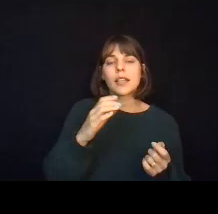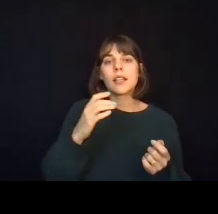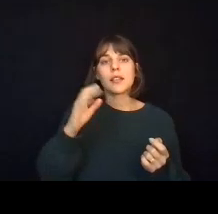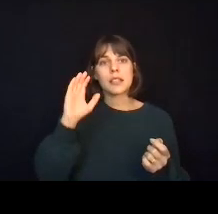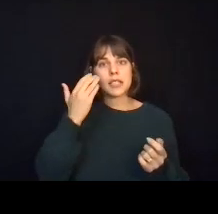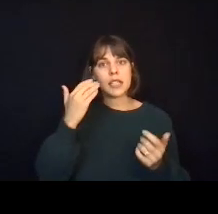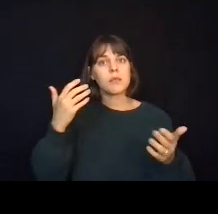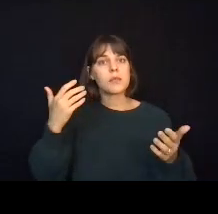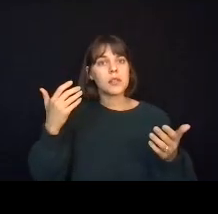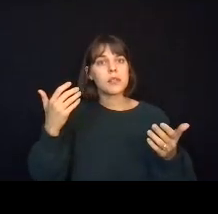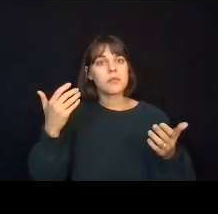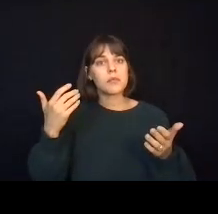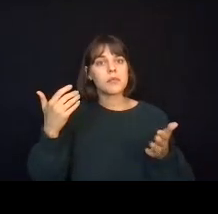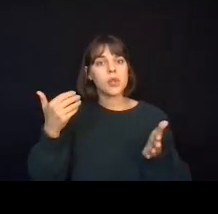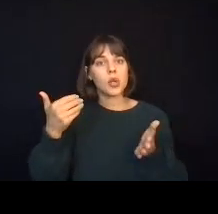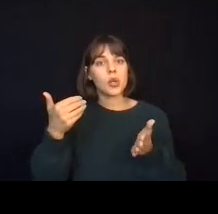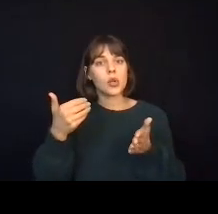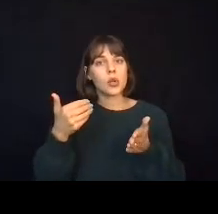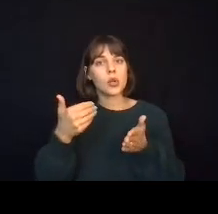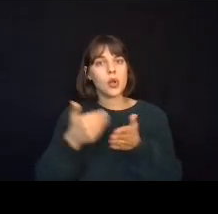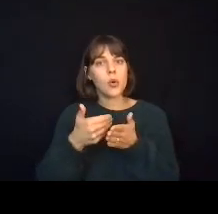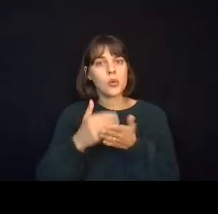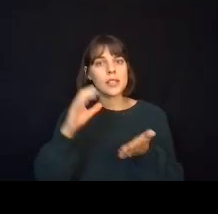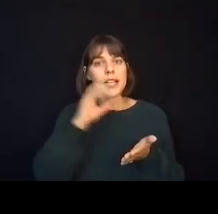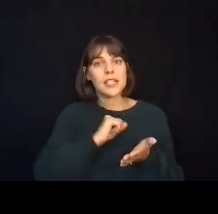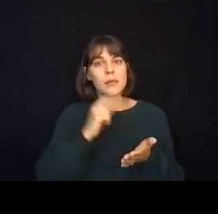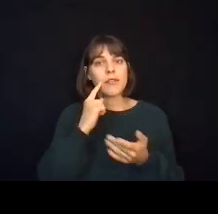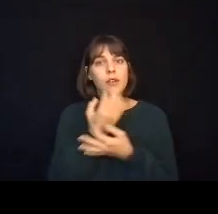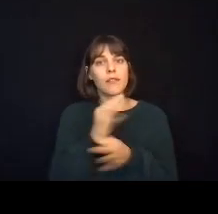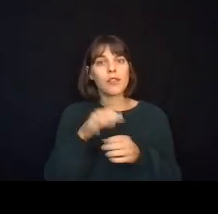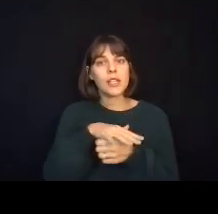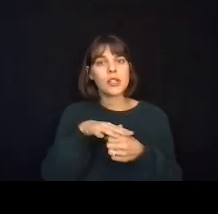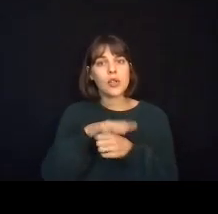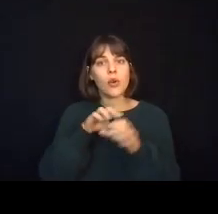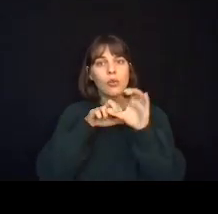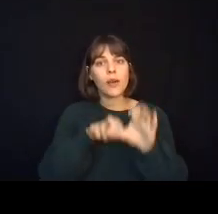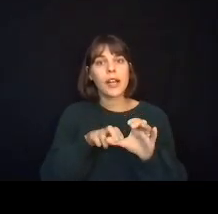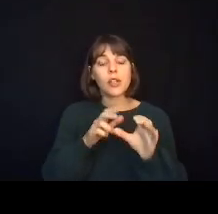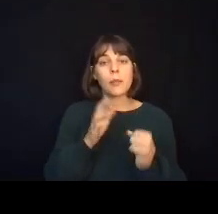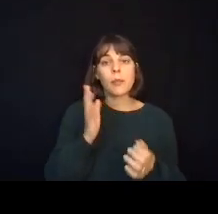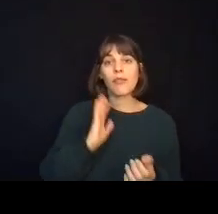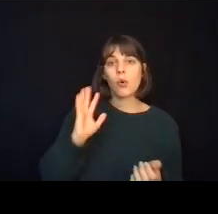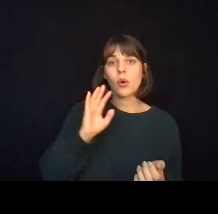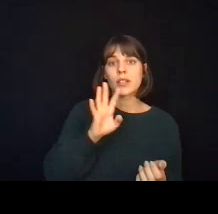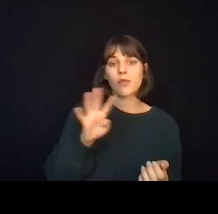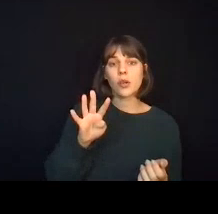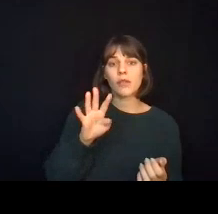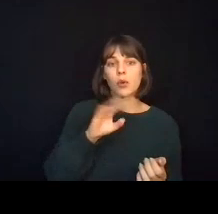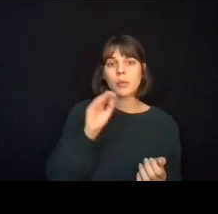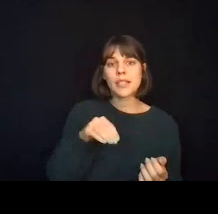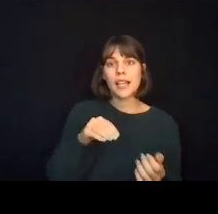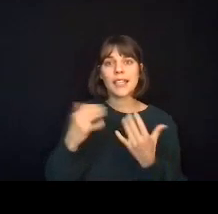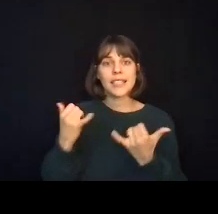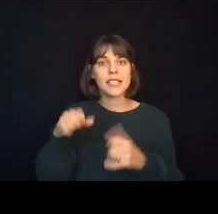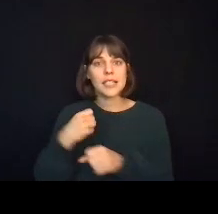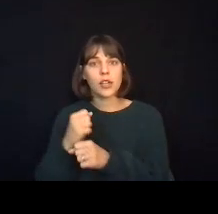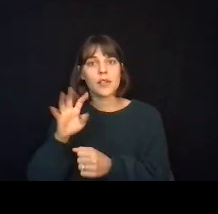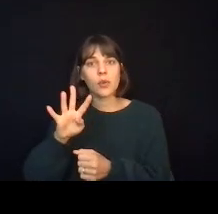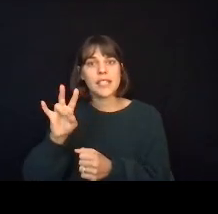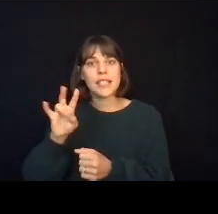in terms of what the estimate was of the free zone ridership, previously 44%, and this year 47%. There's always going to